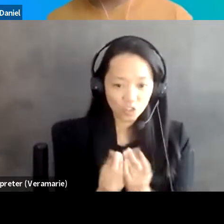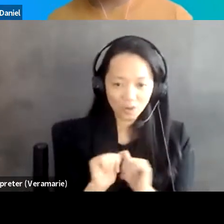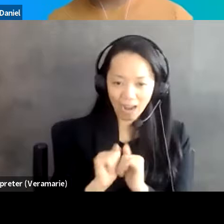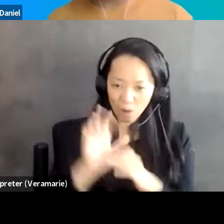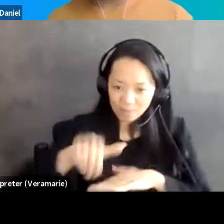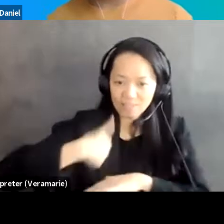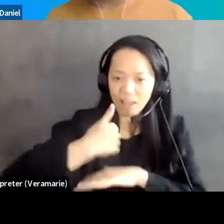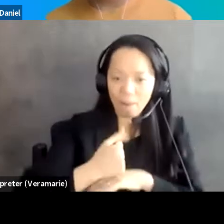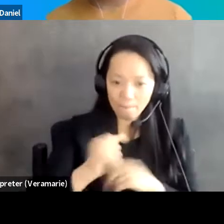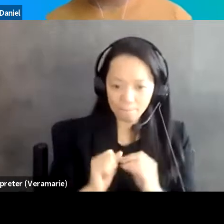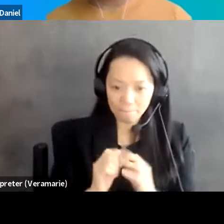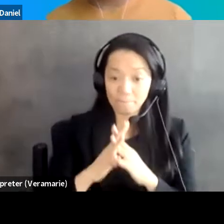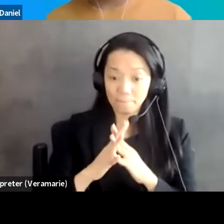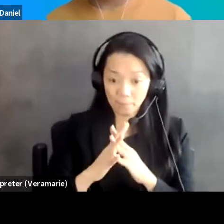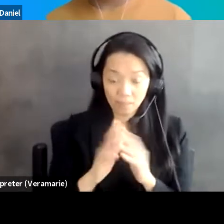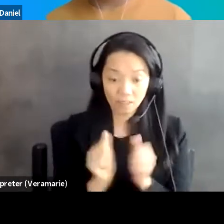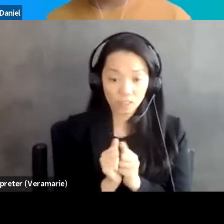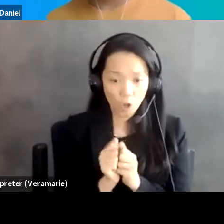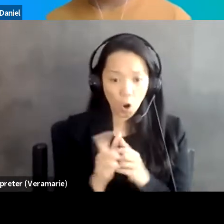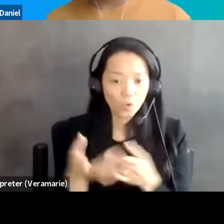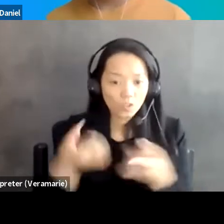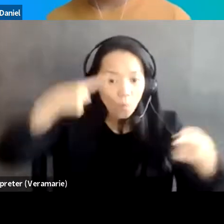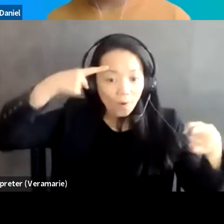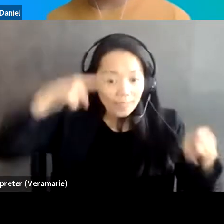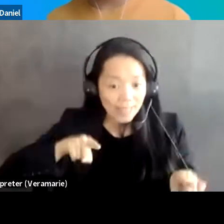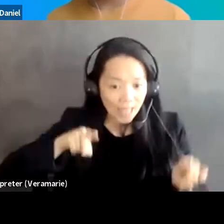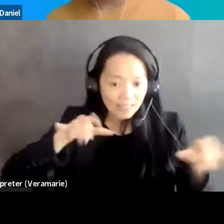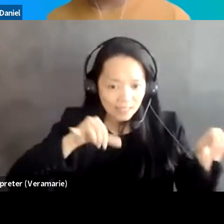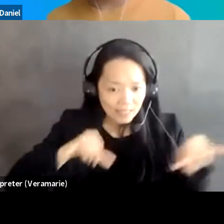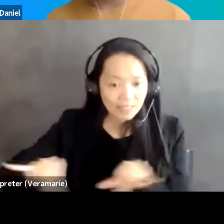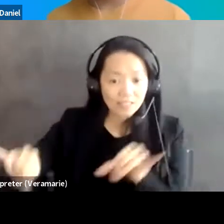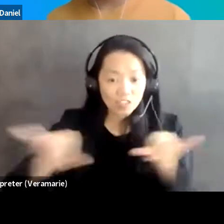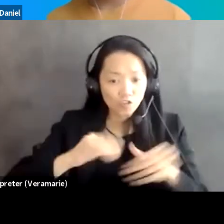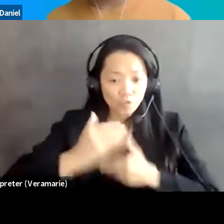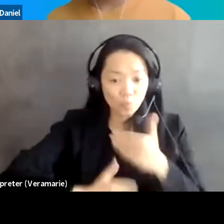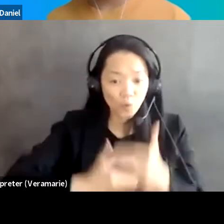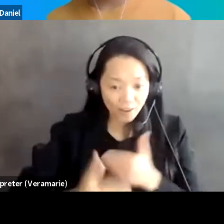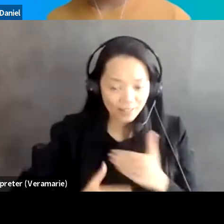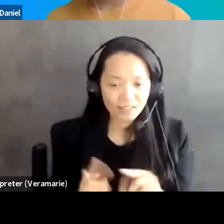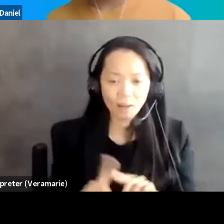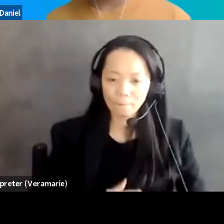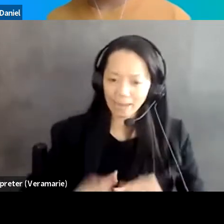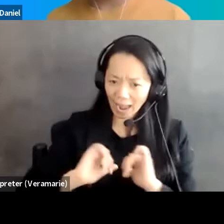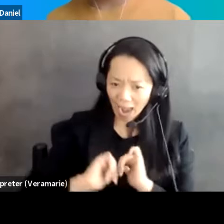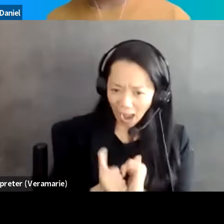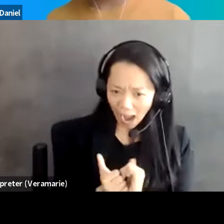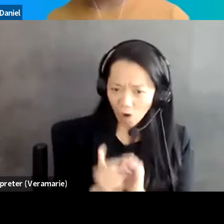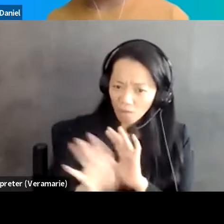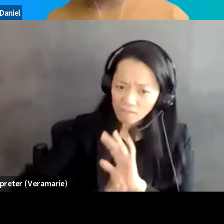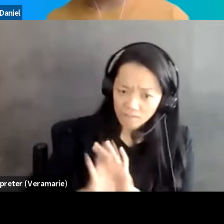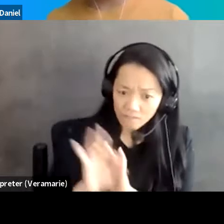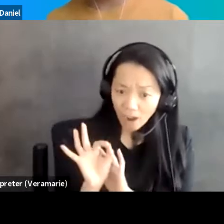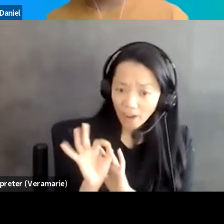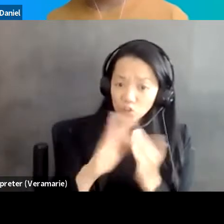drafted in a consensus process. How do you go about do that? How do you find the